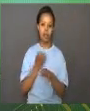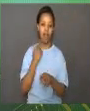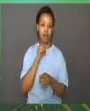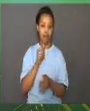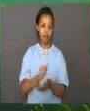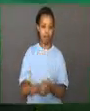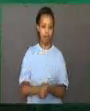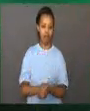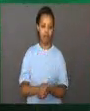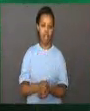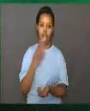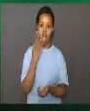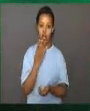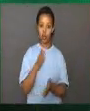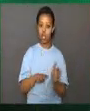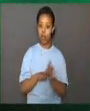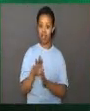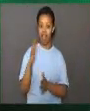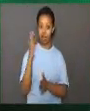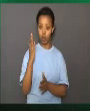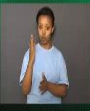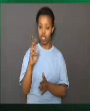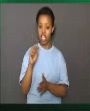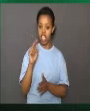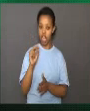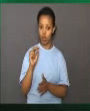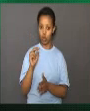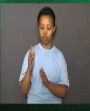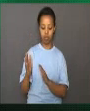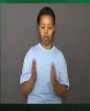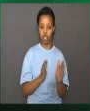4 bacteria are nitrogen-fixing bacteria,